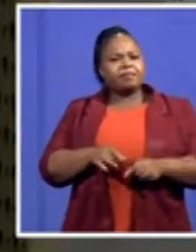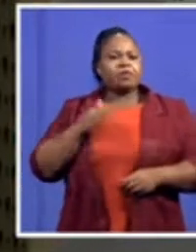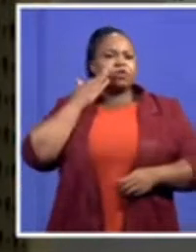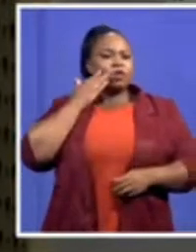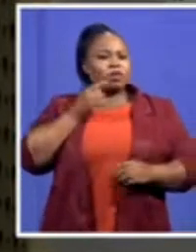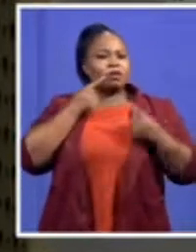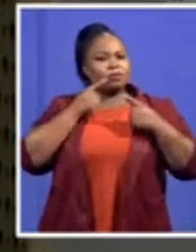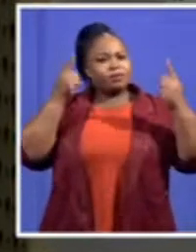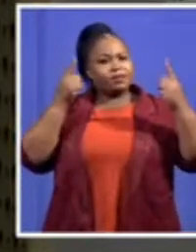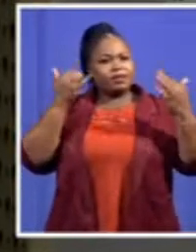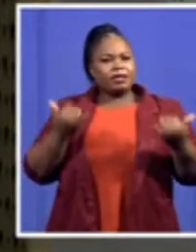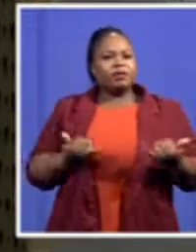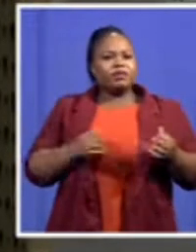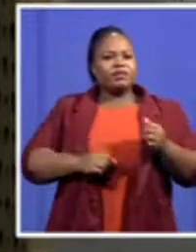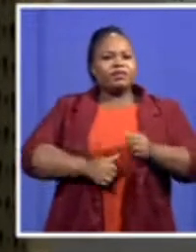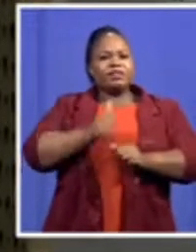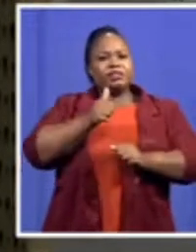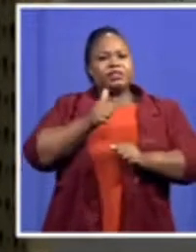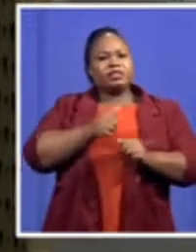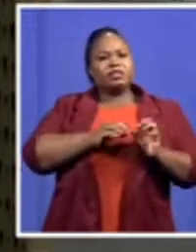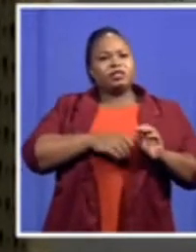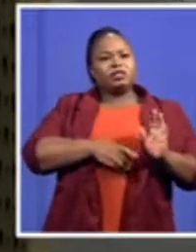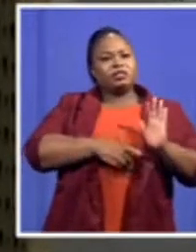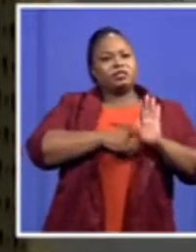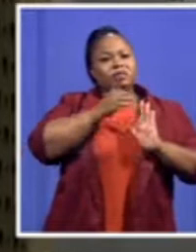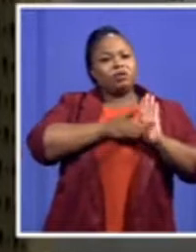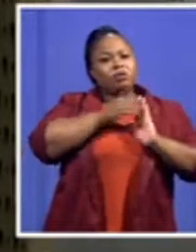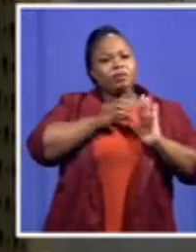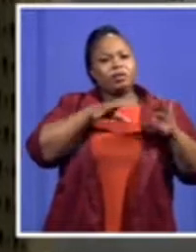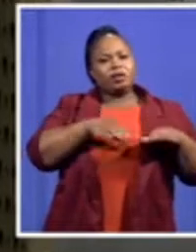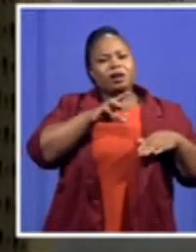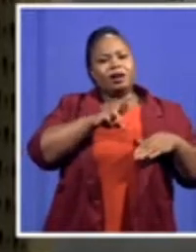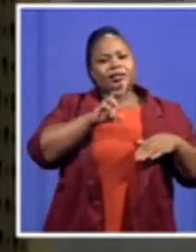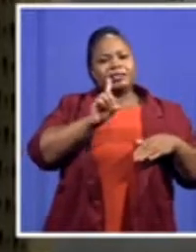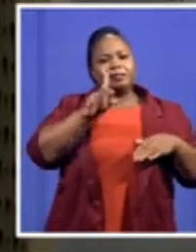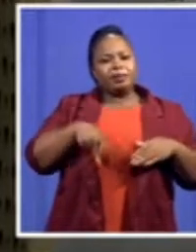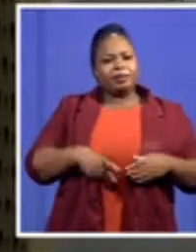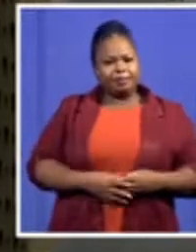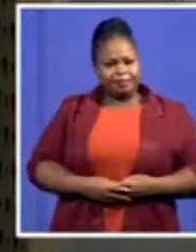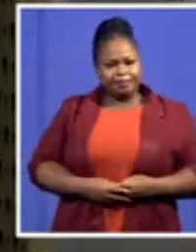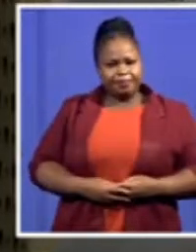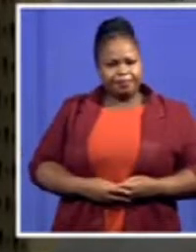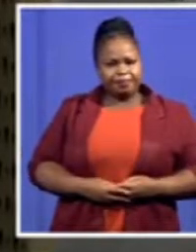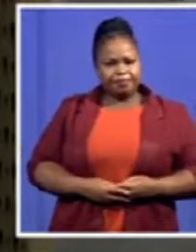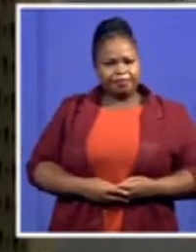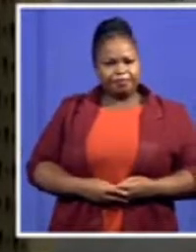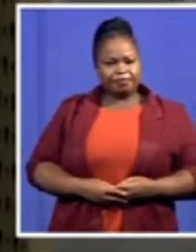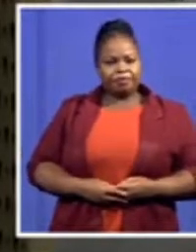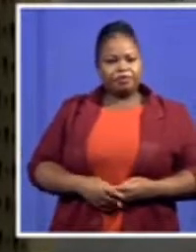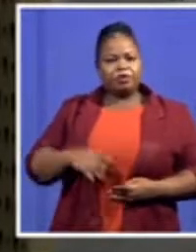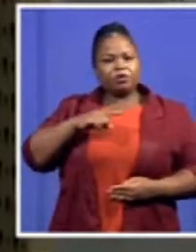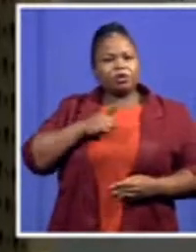first development blueprint, the RDP. In giving meaning to freedom,